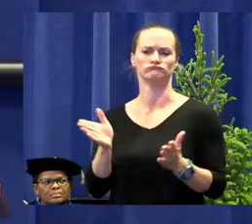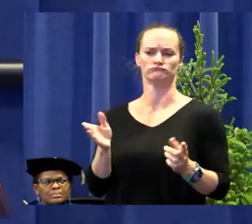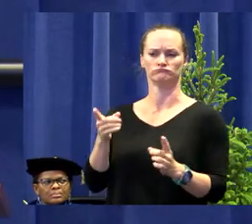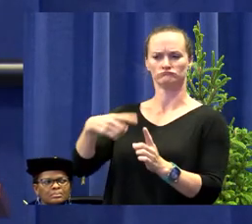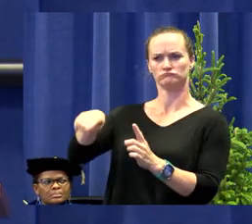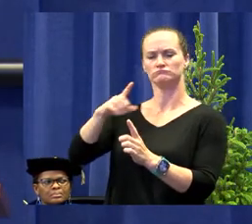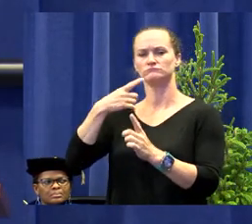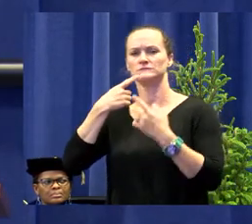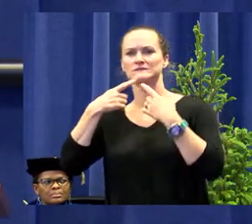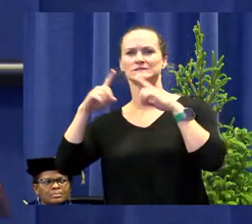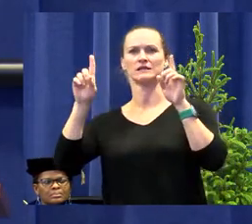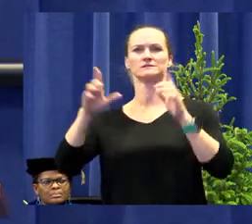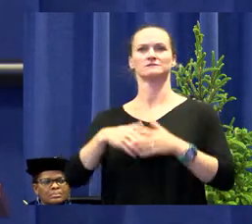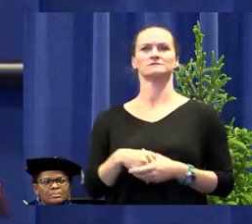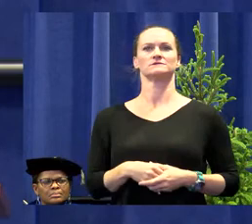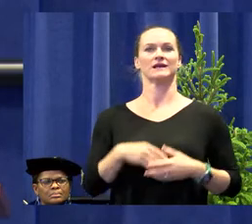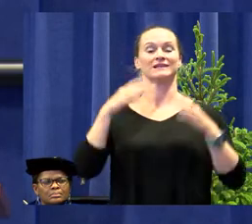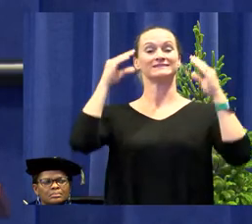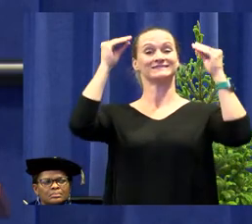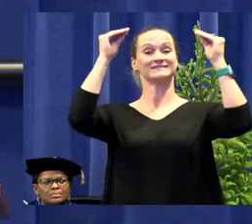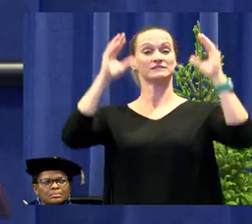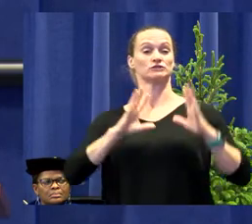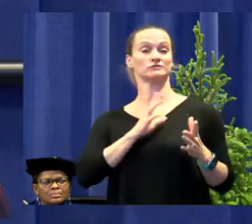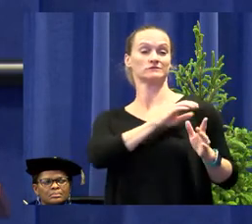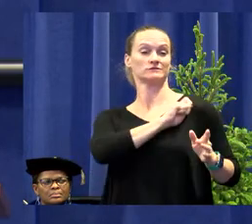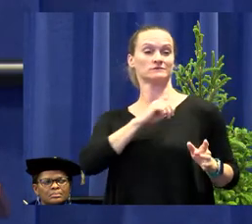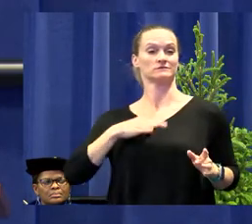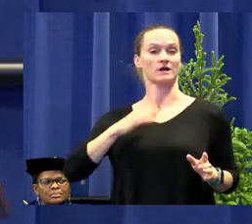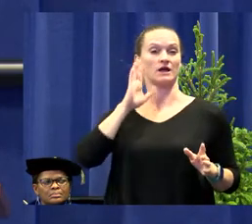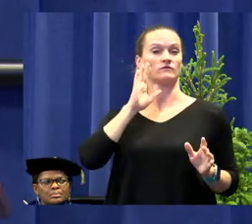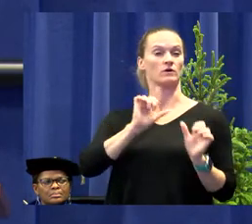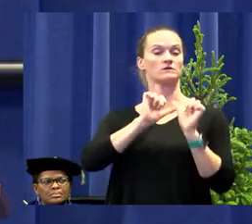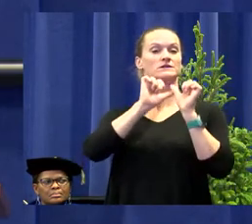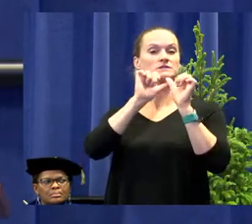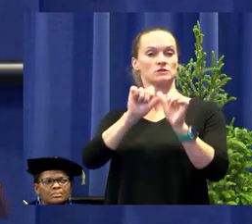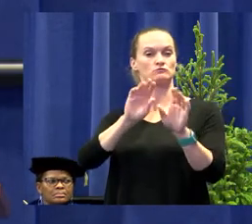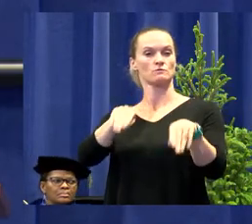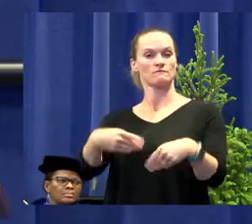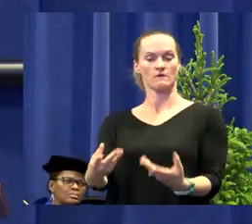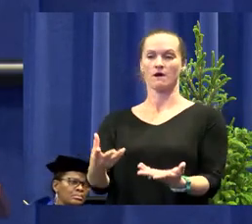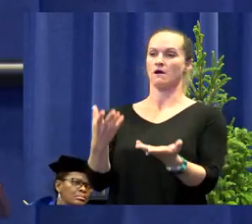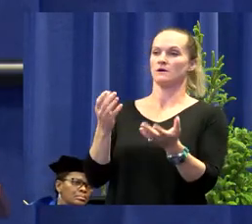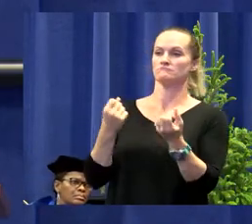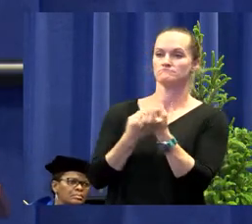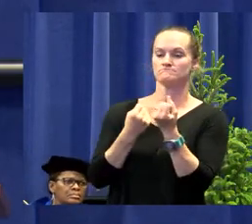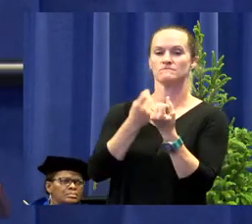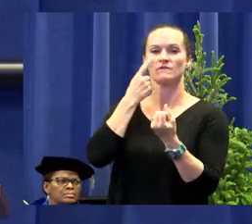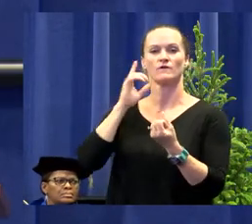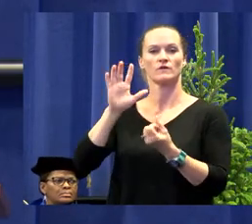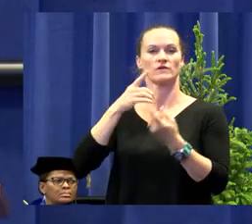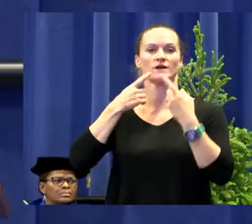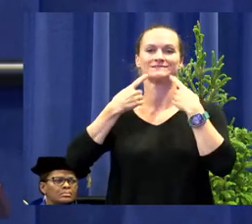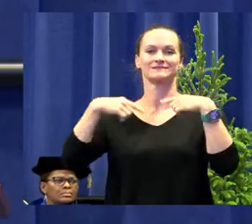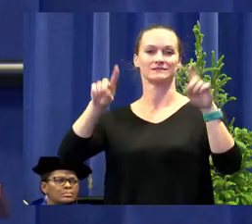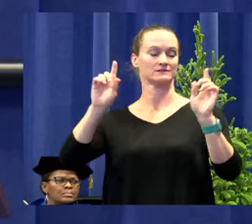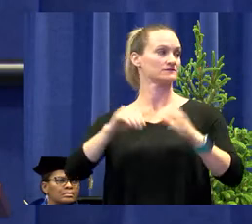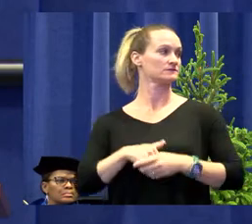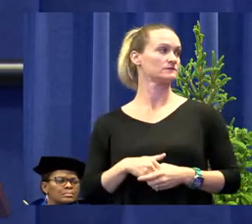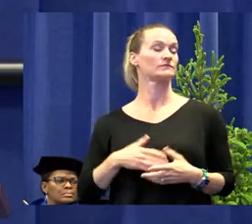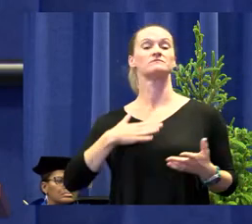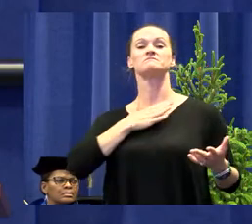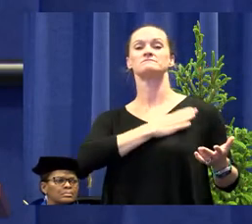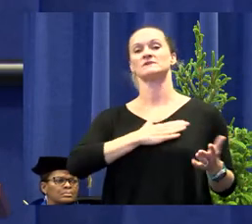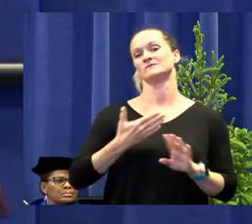the mentorship and support needed for long-term growth and success. Will the faculty and staff, including emeritus